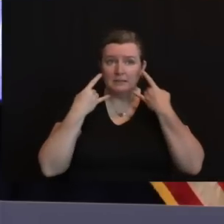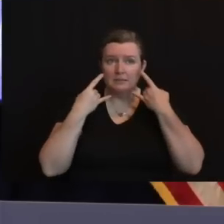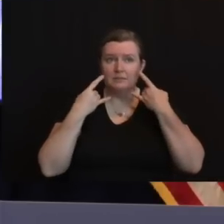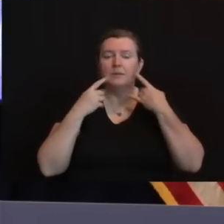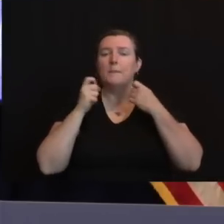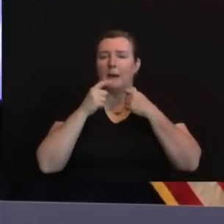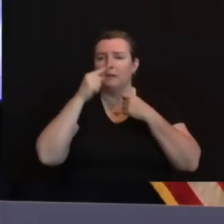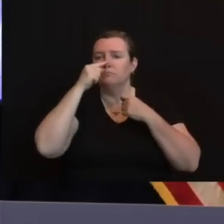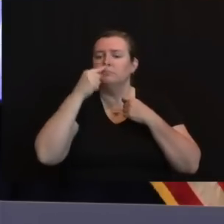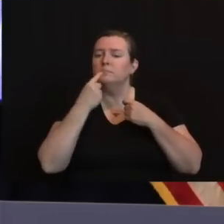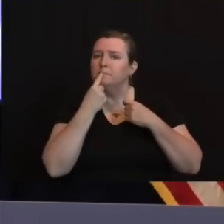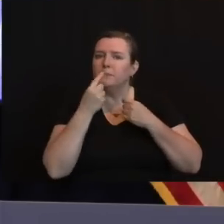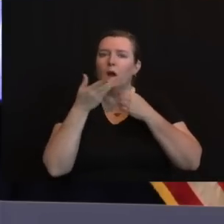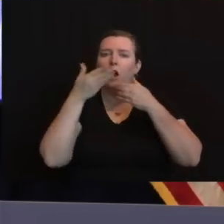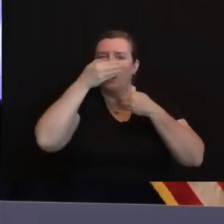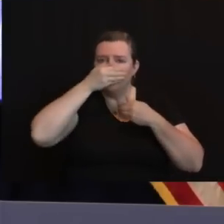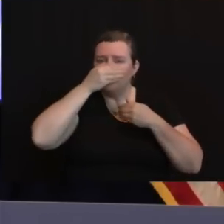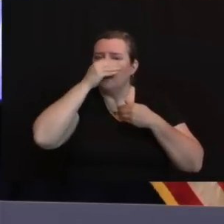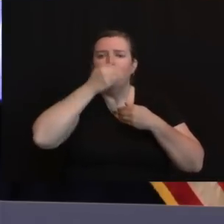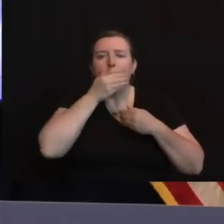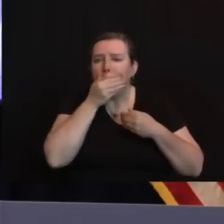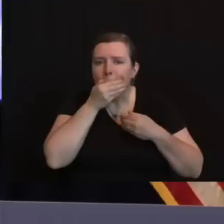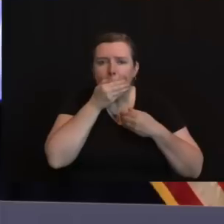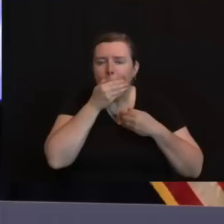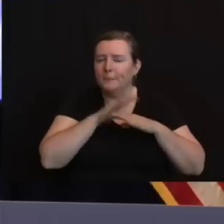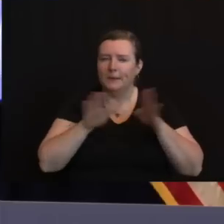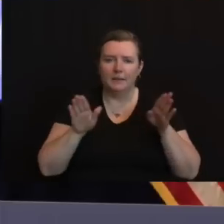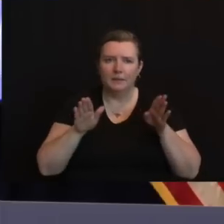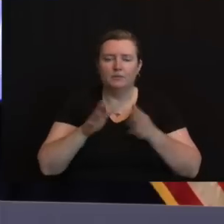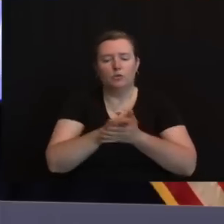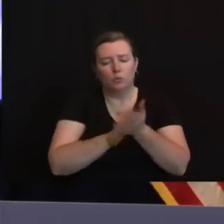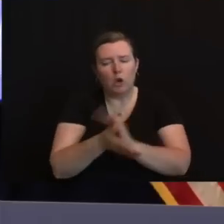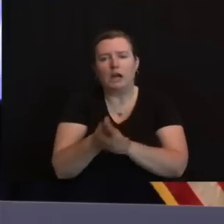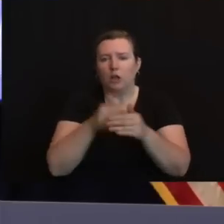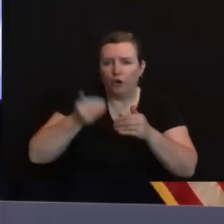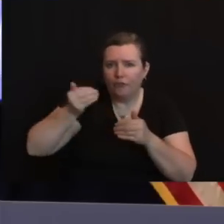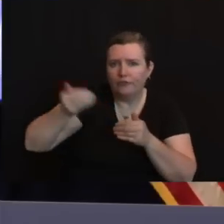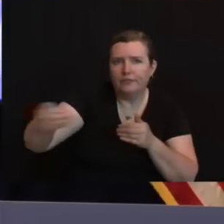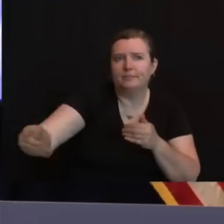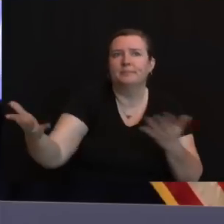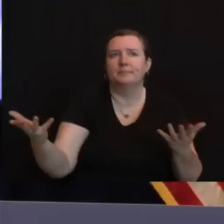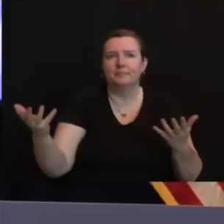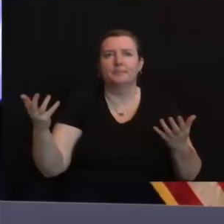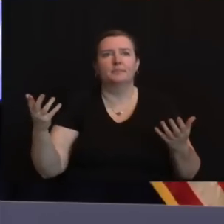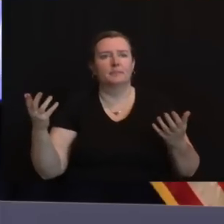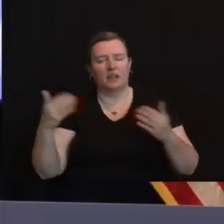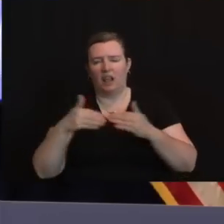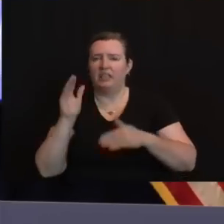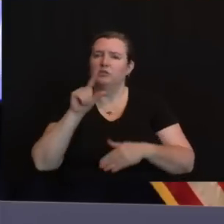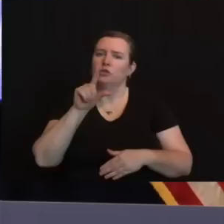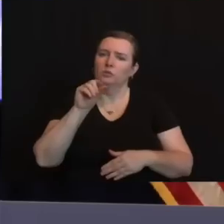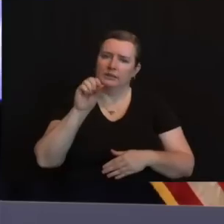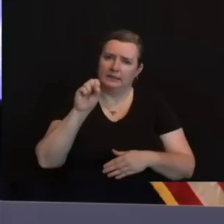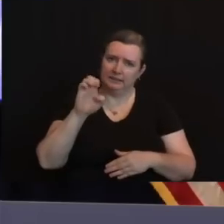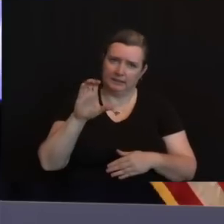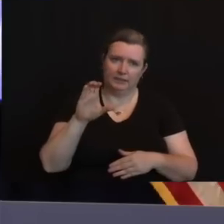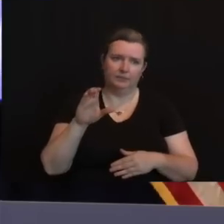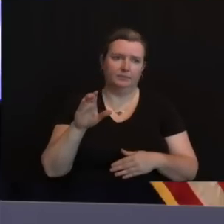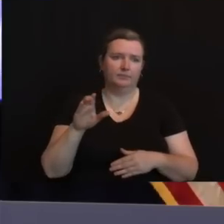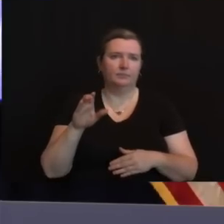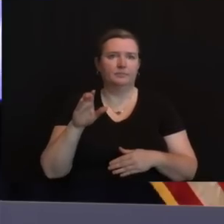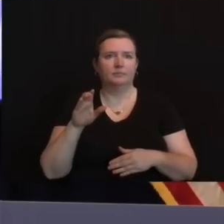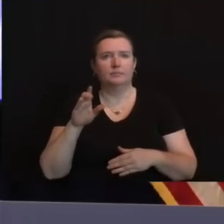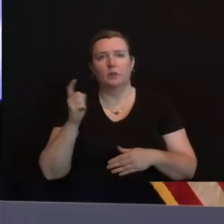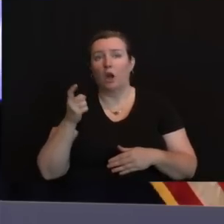mouth. Please wash your hands frequently for at least 20 seconds. Bring with you and frequently